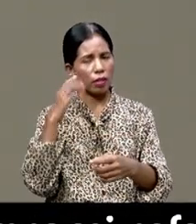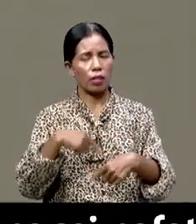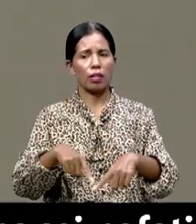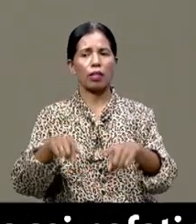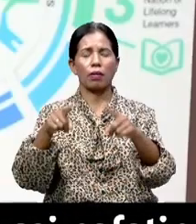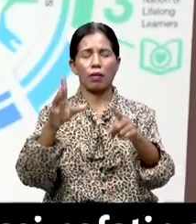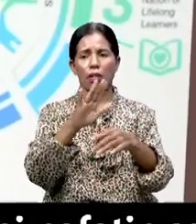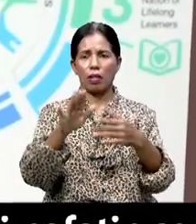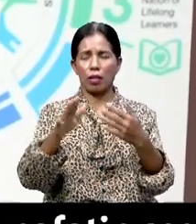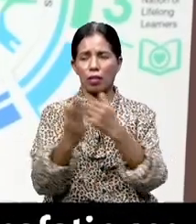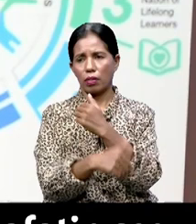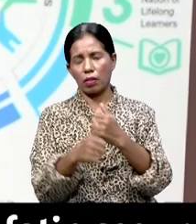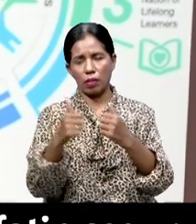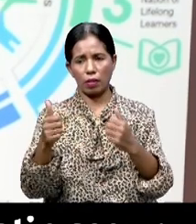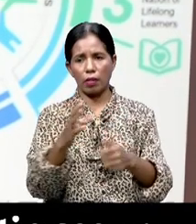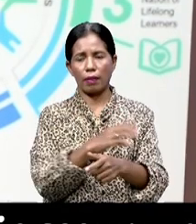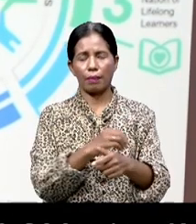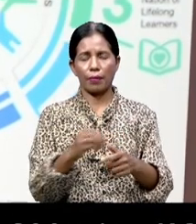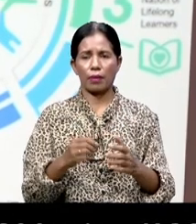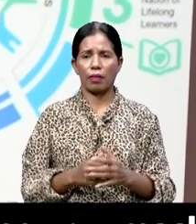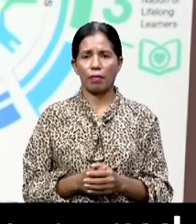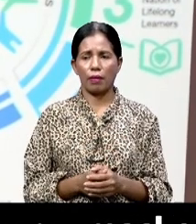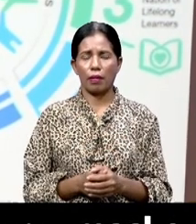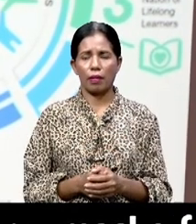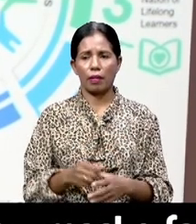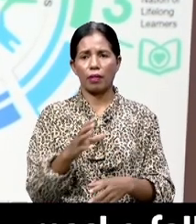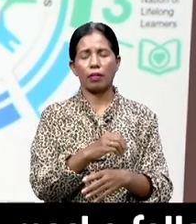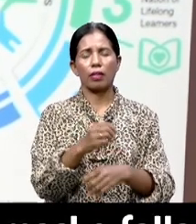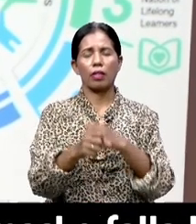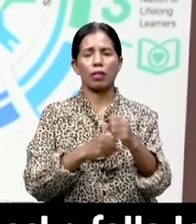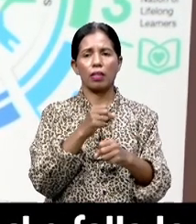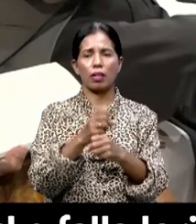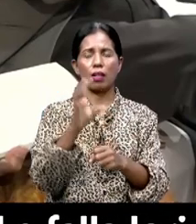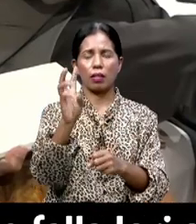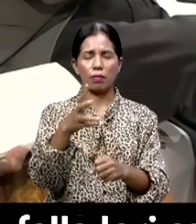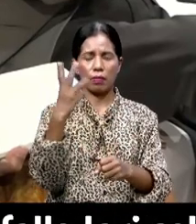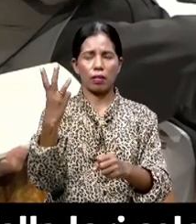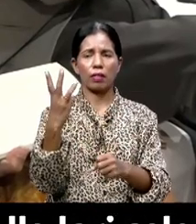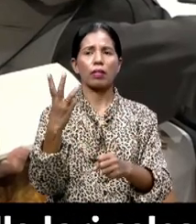places, 30, 40, 60 years old countries.